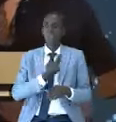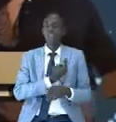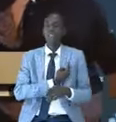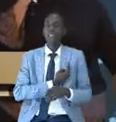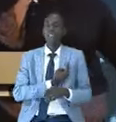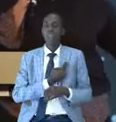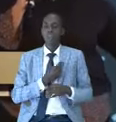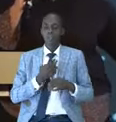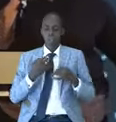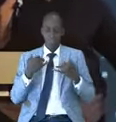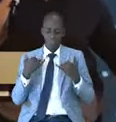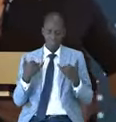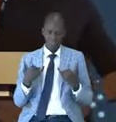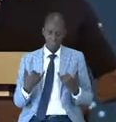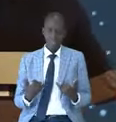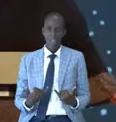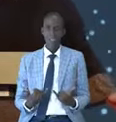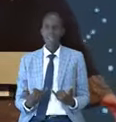separate?